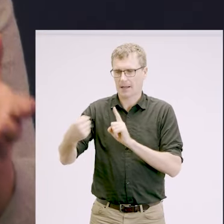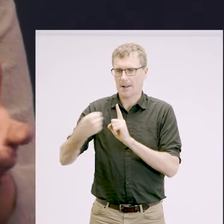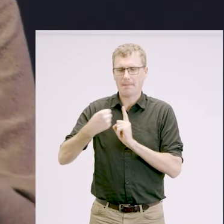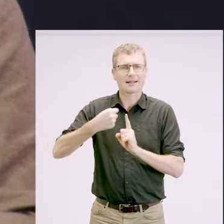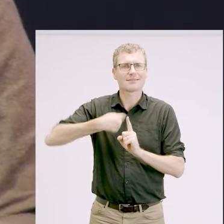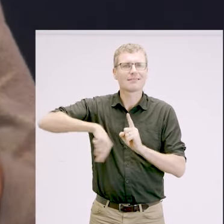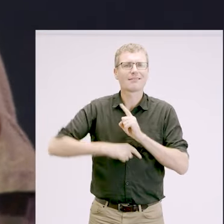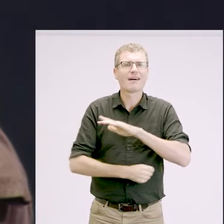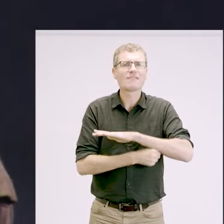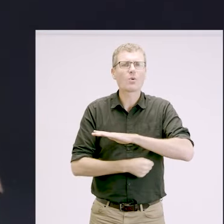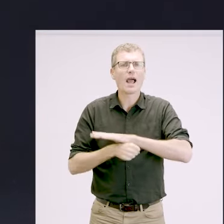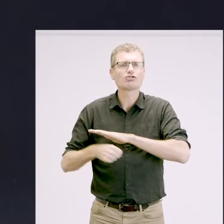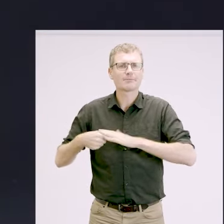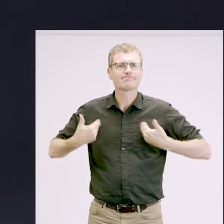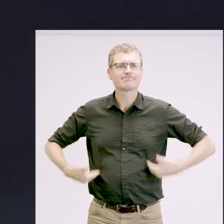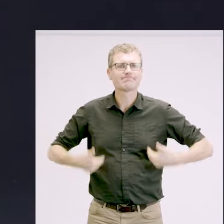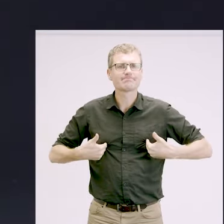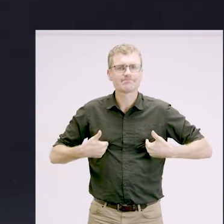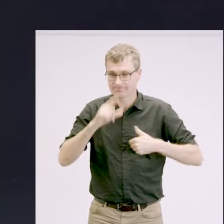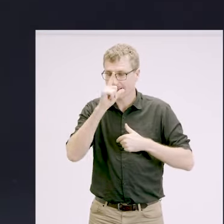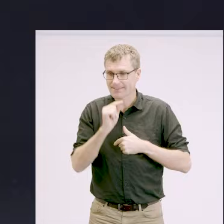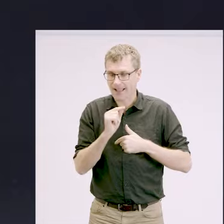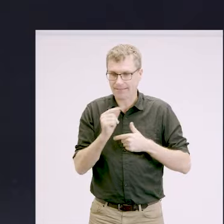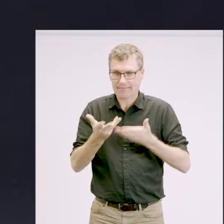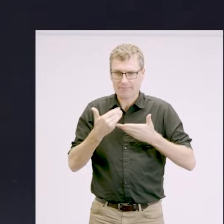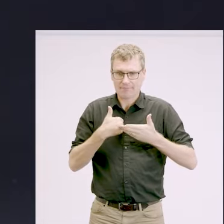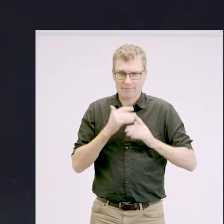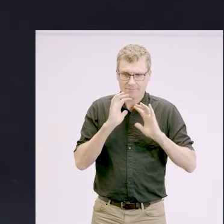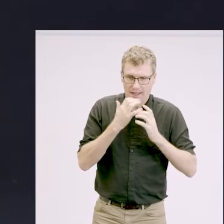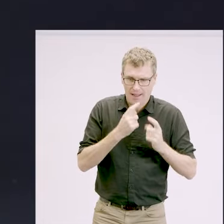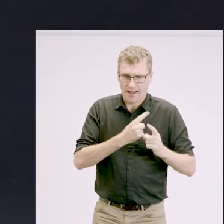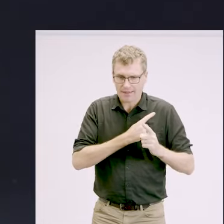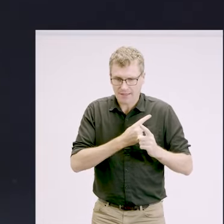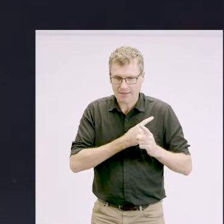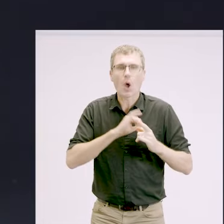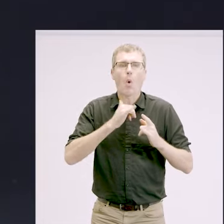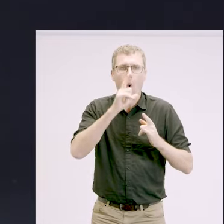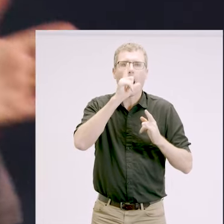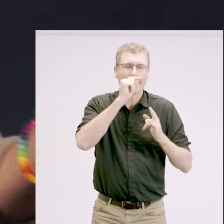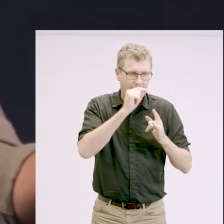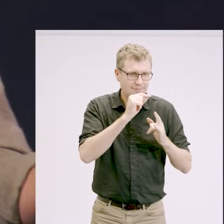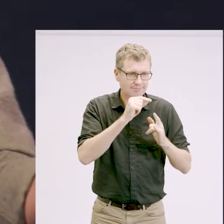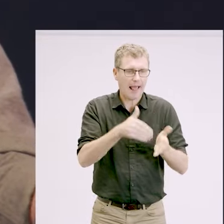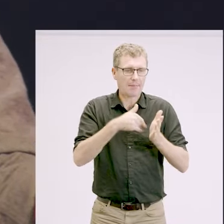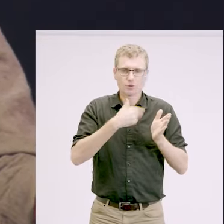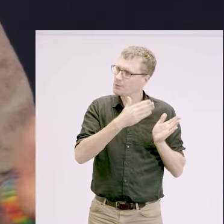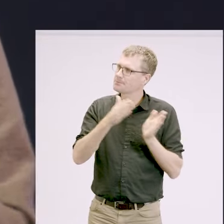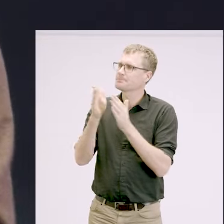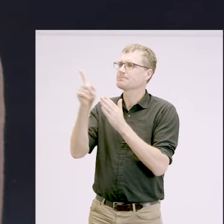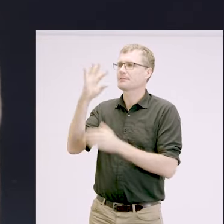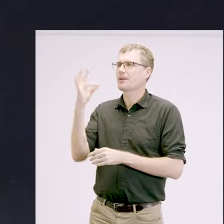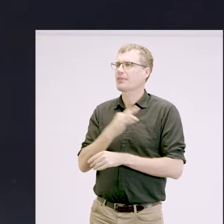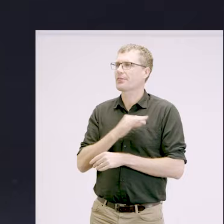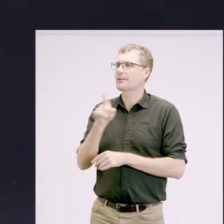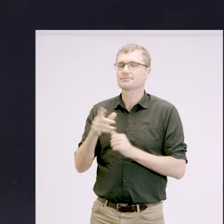moments, as you know, lead you either to fear and confusion and anxiety, or to faith. And the